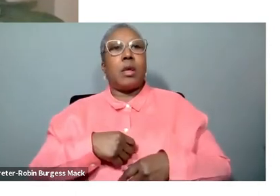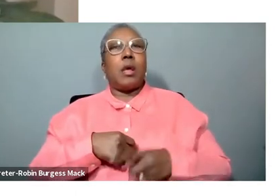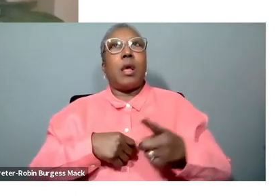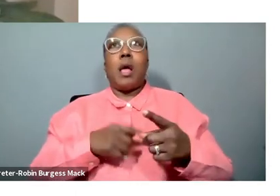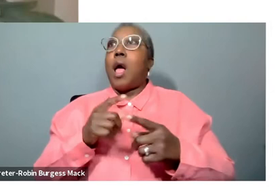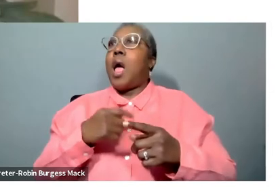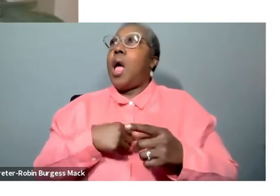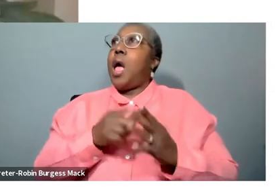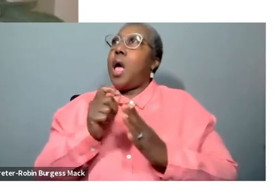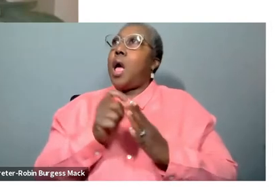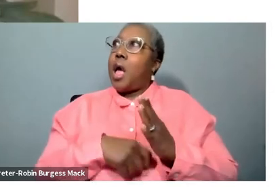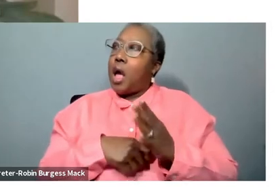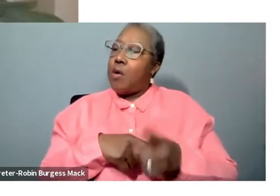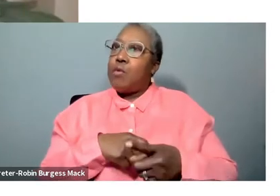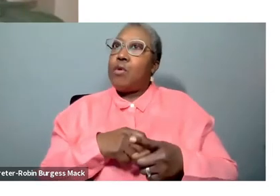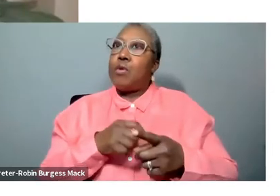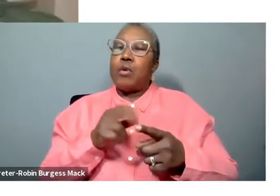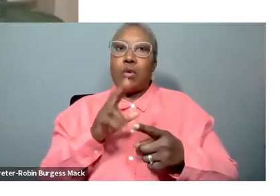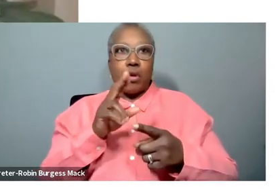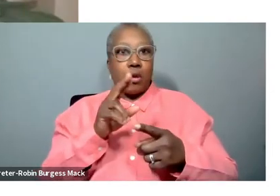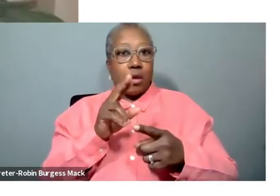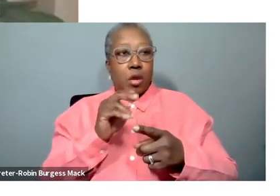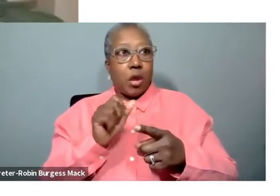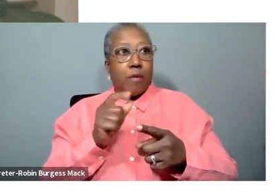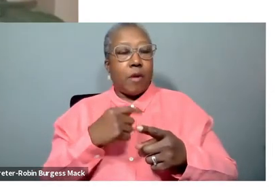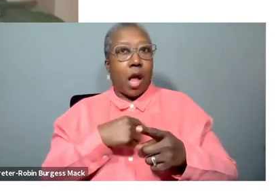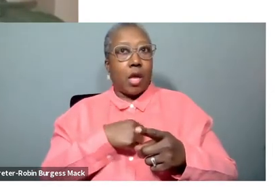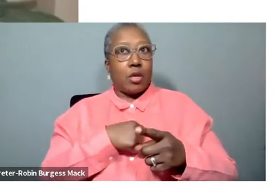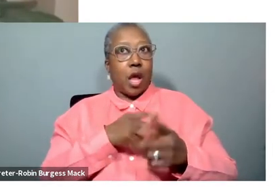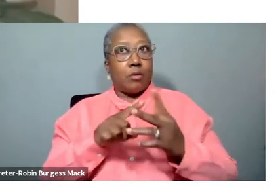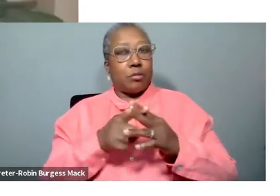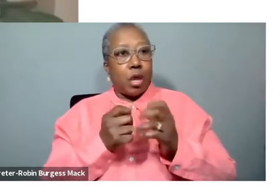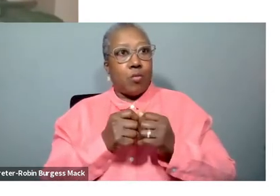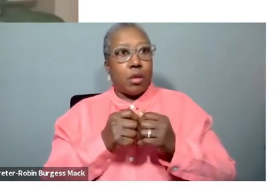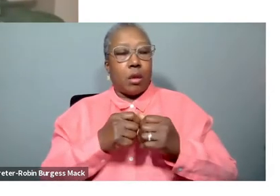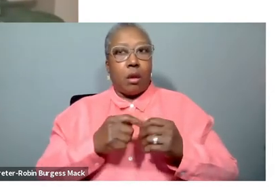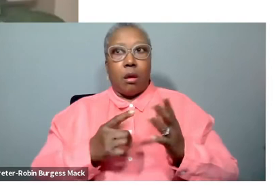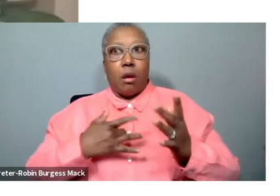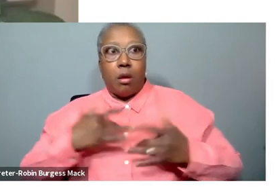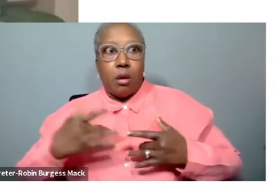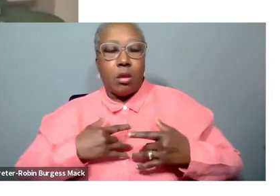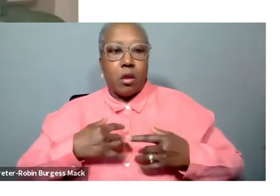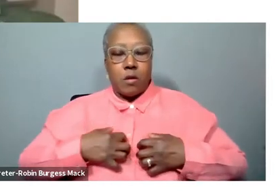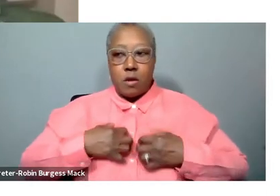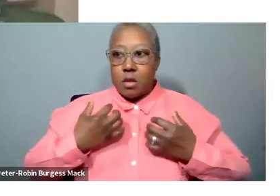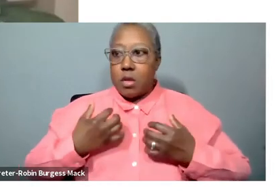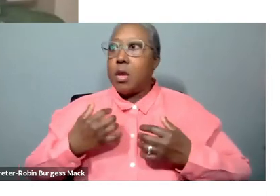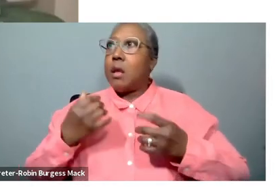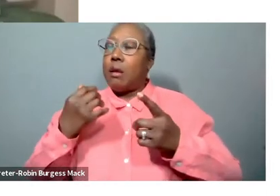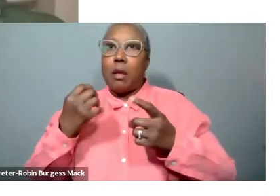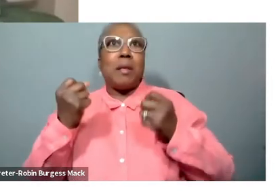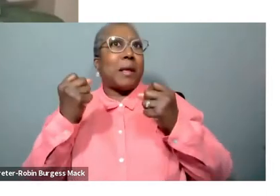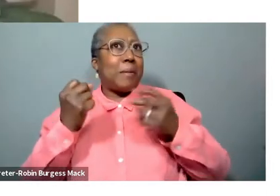from a place of alarm and anger. Like many countries around the world, certainly including the